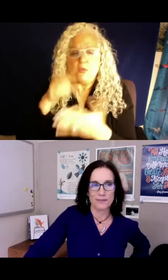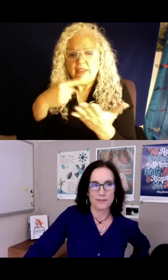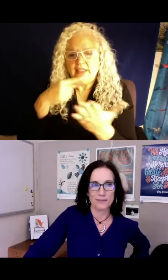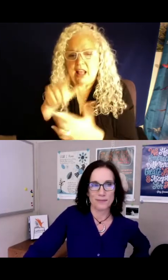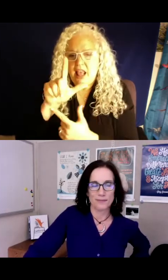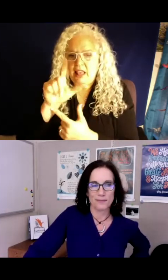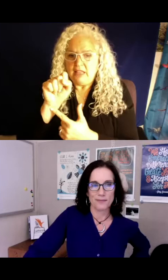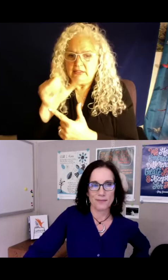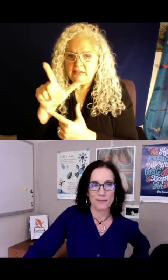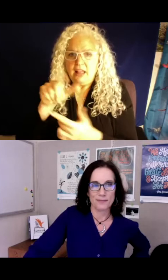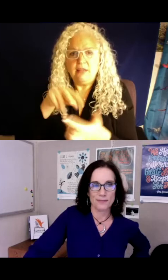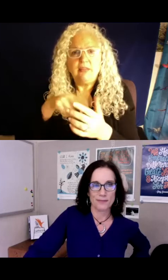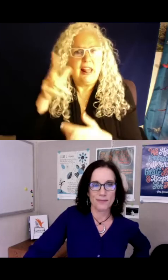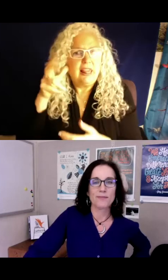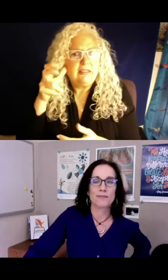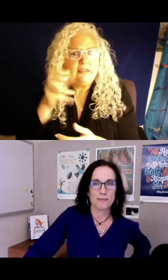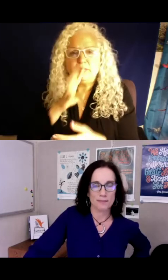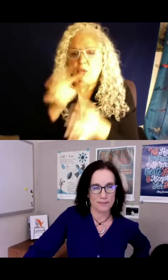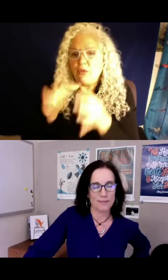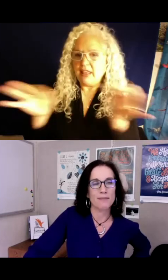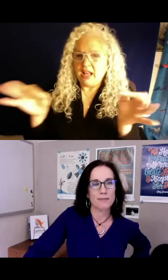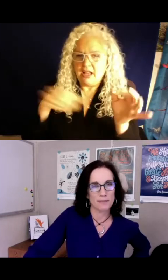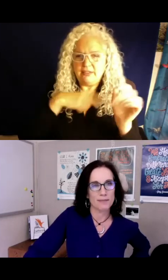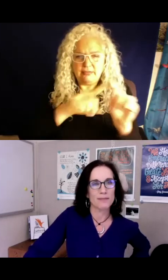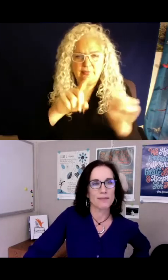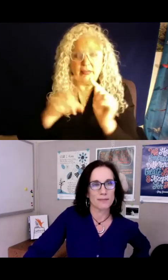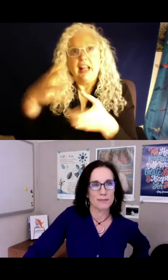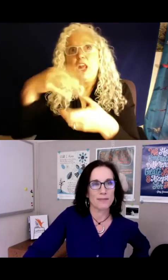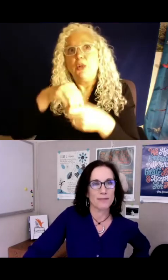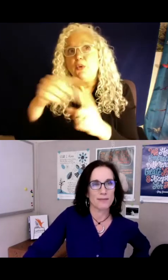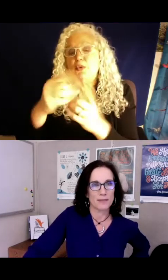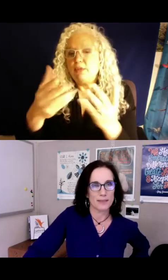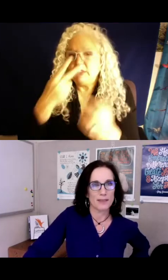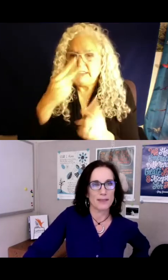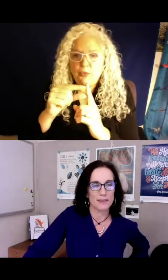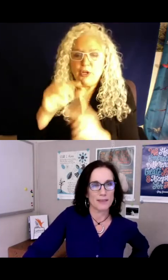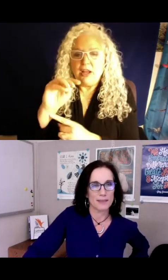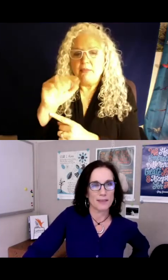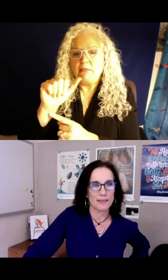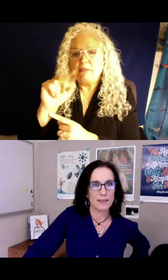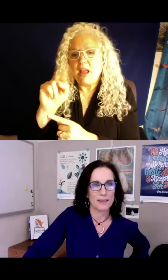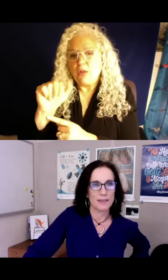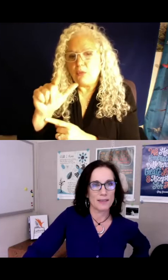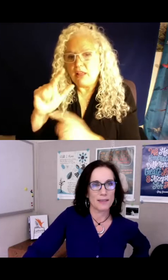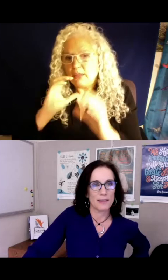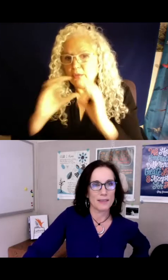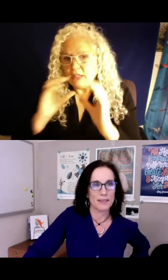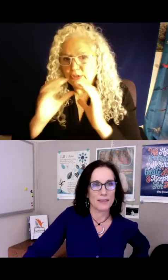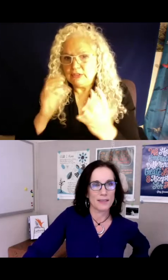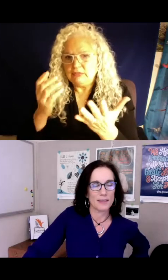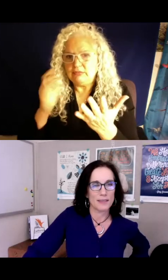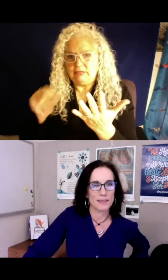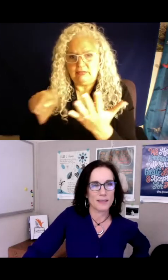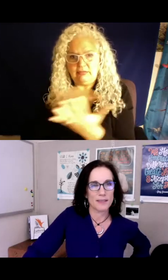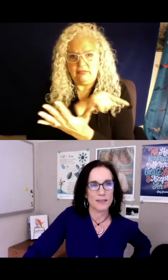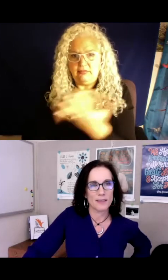English. Or it might say LSL, that means language spoken. I'm sorry,